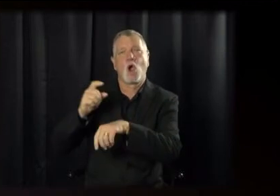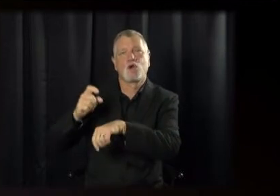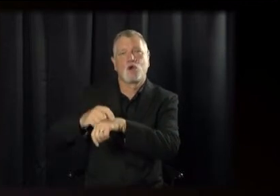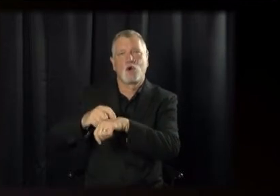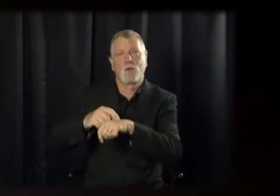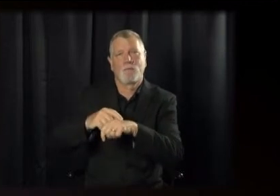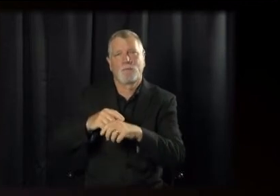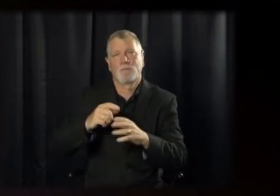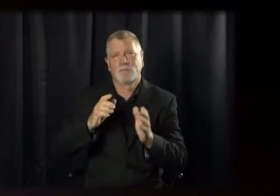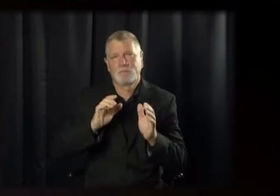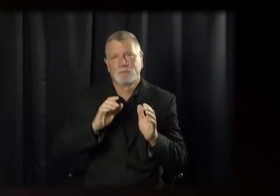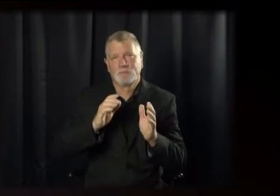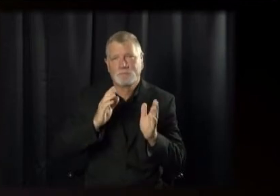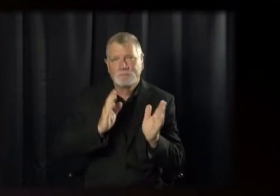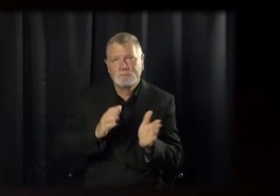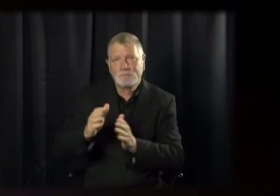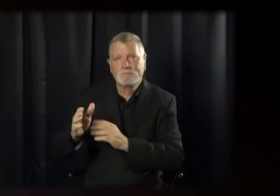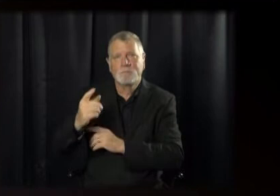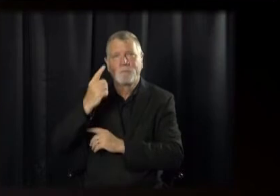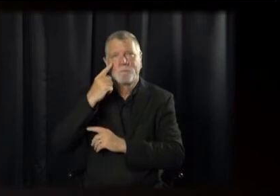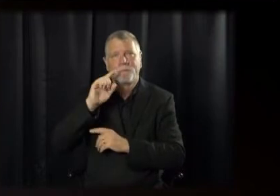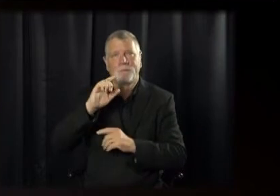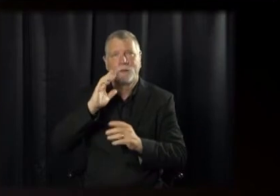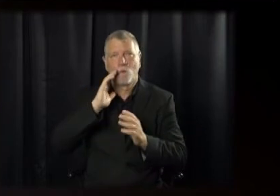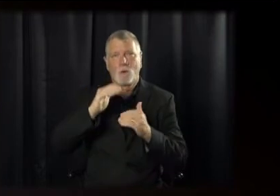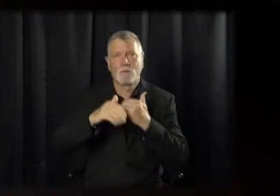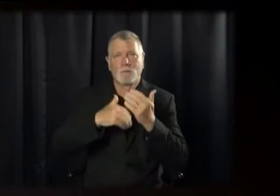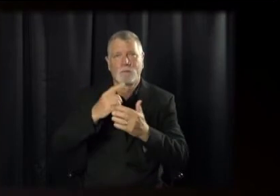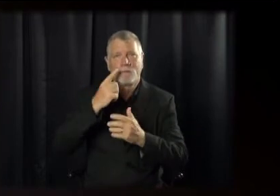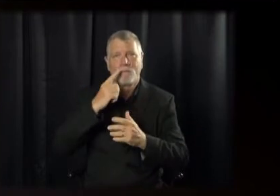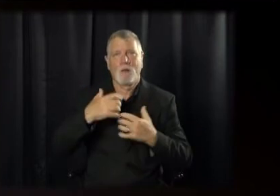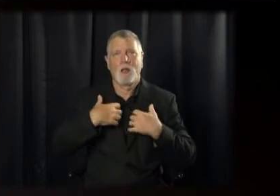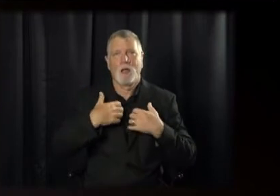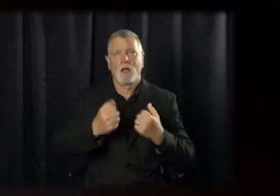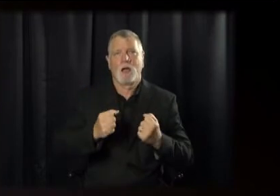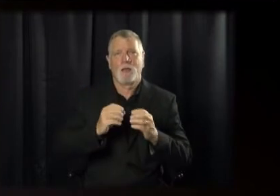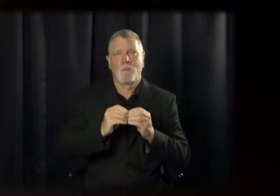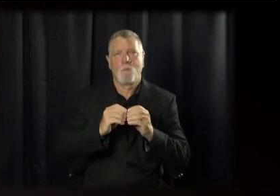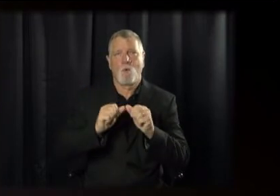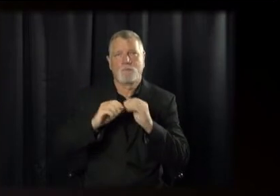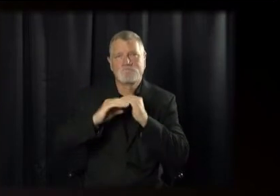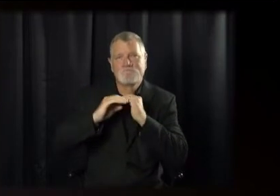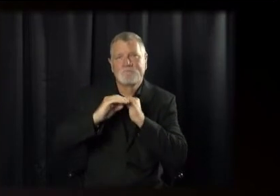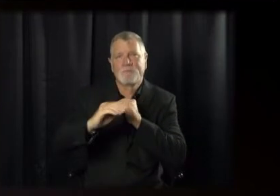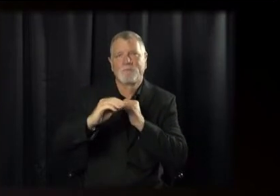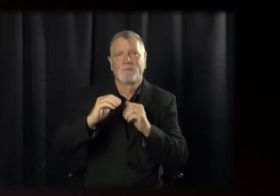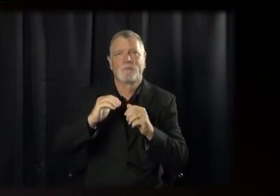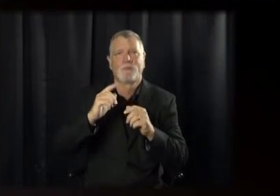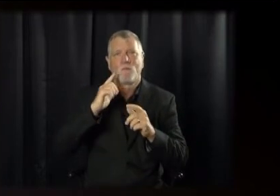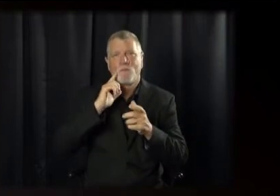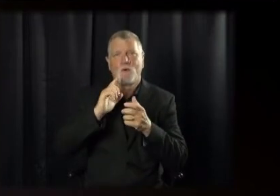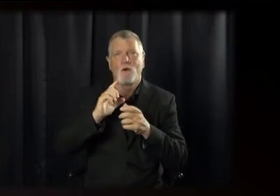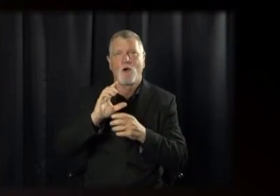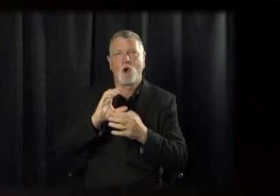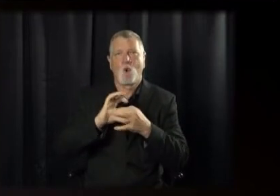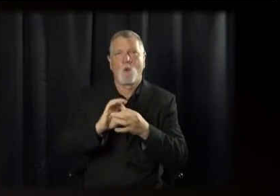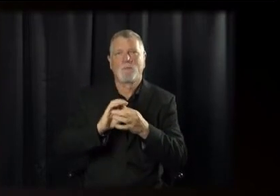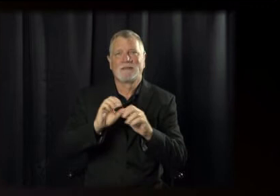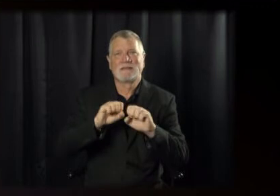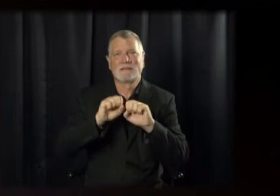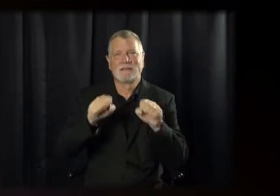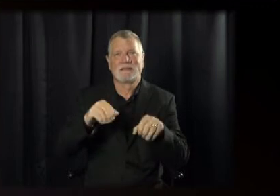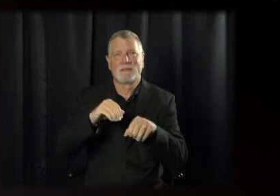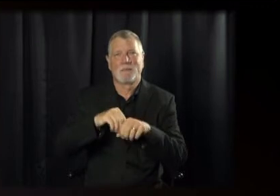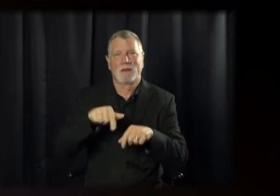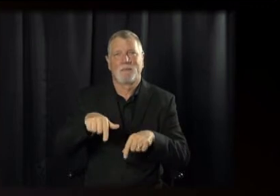implemented by the government in a timely manner, will pave the way towards a healthier, more sustainable cooperative system in the Commonwealth.